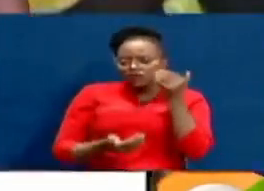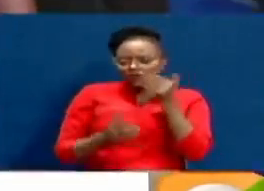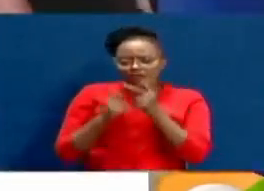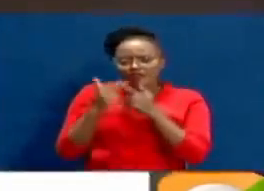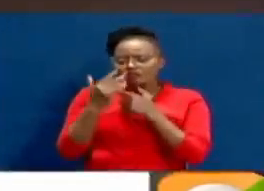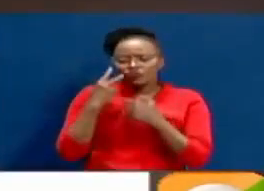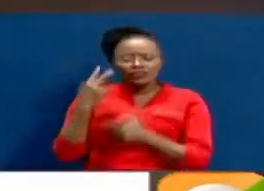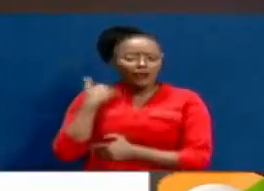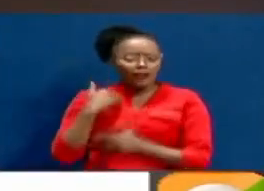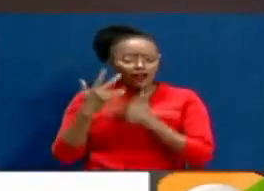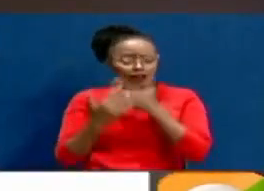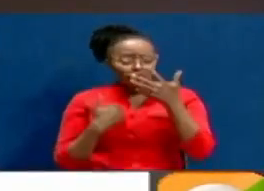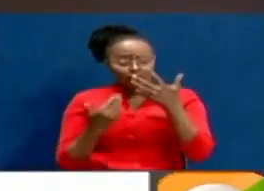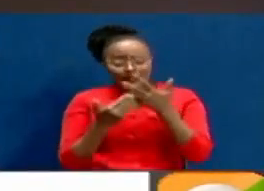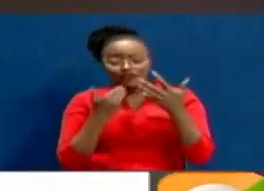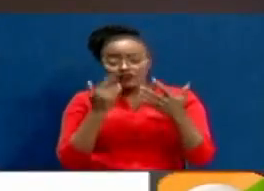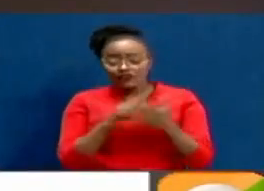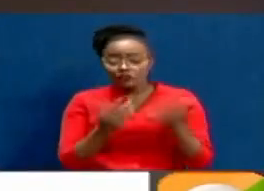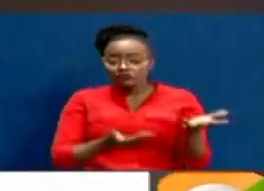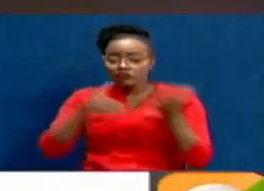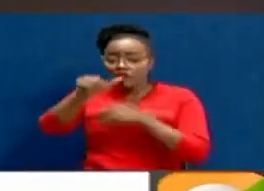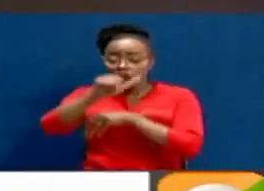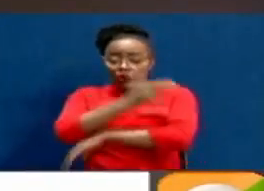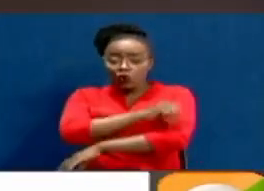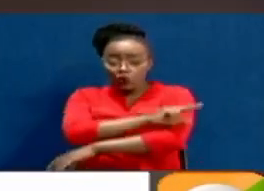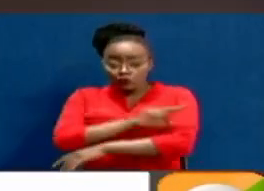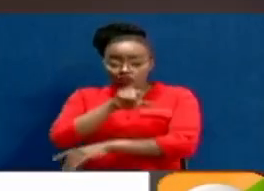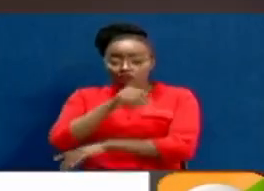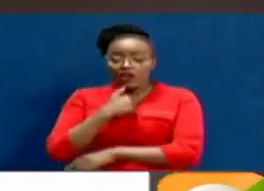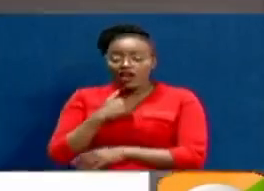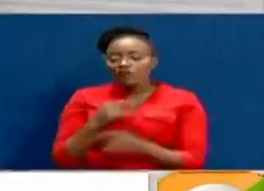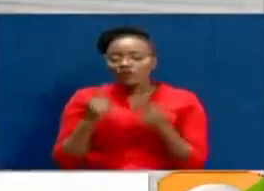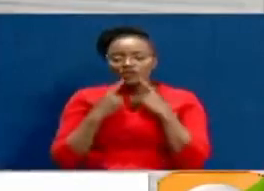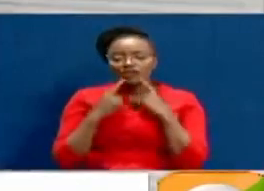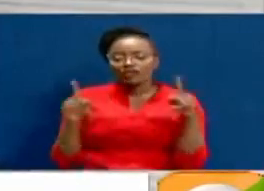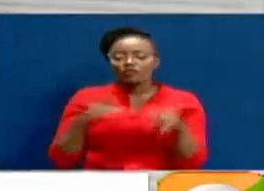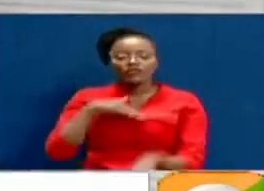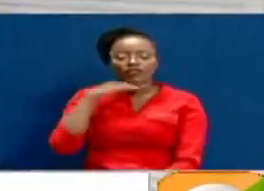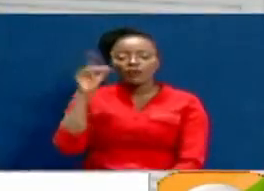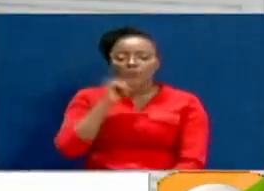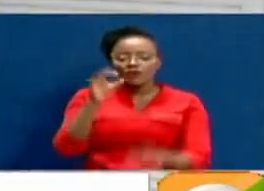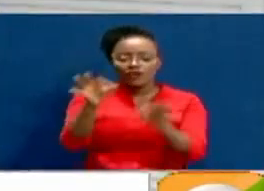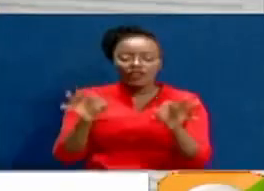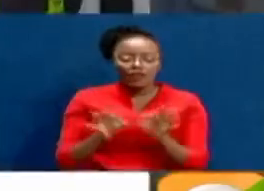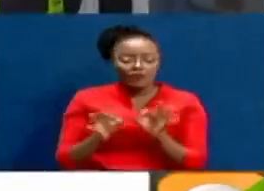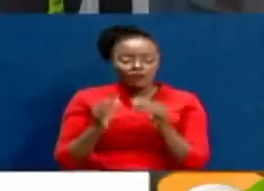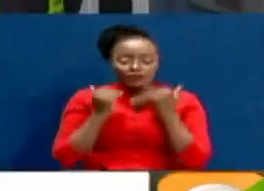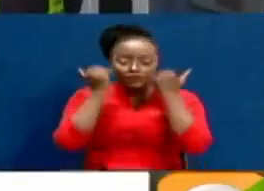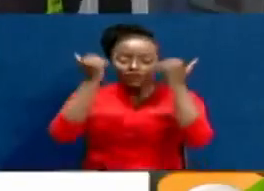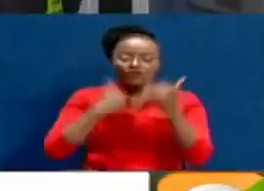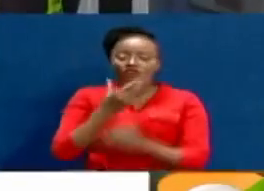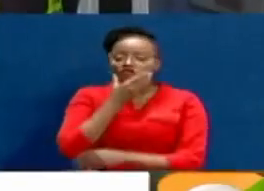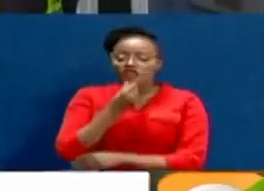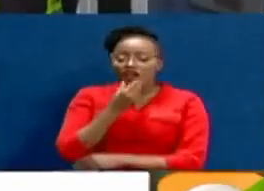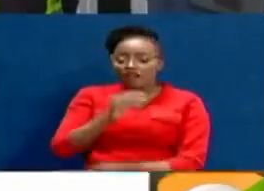tandamu ndio hii. Angel was rushed to a nearby local hospital where she was pronounced dead. The family is distraught. Her father